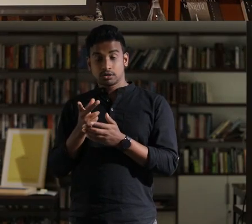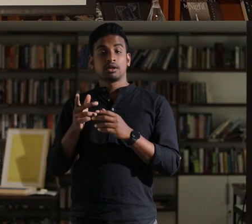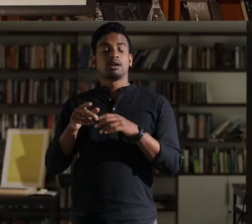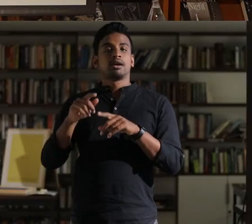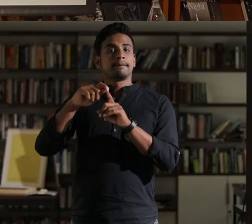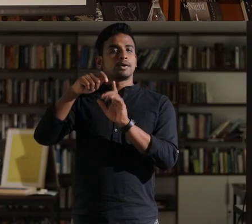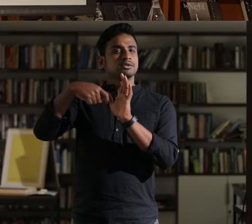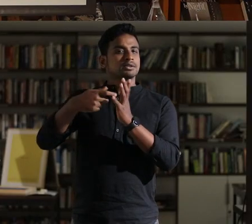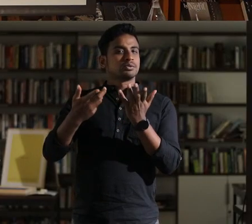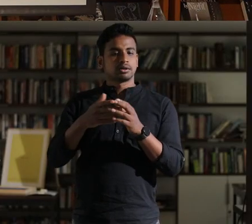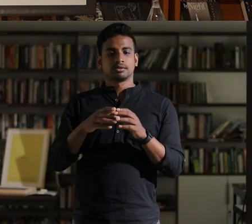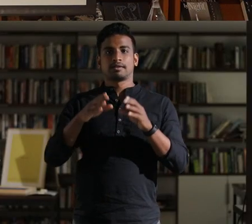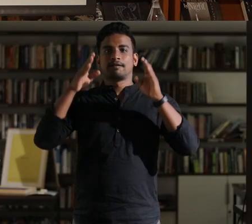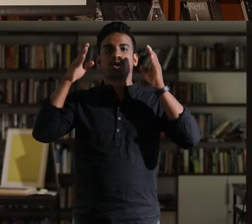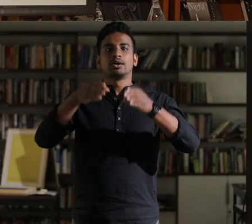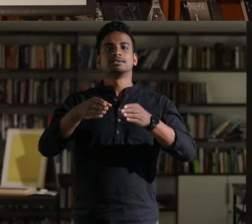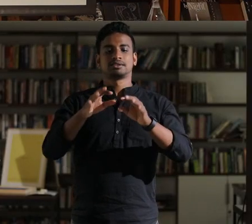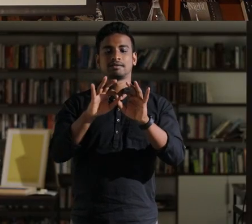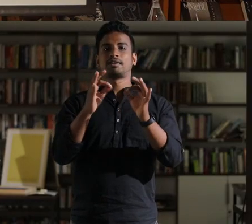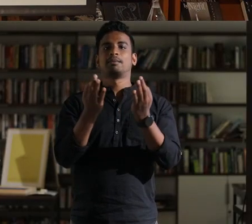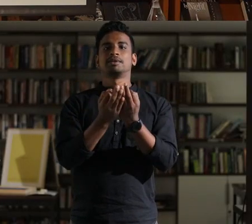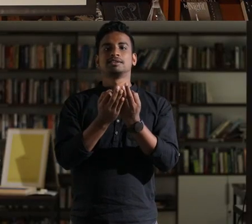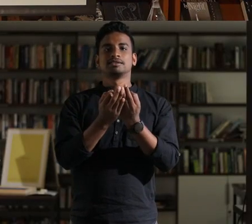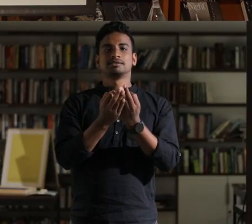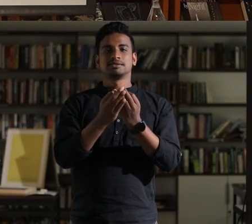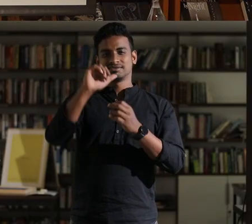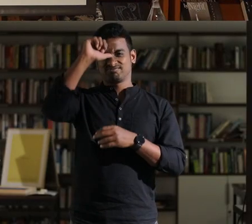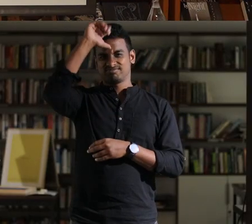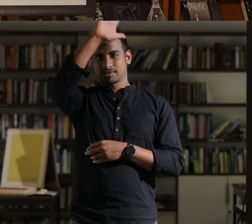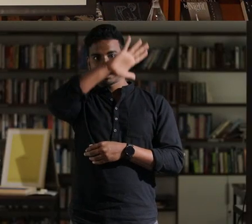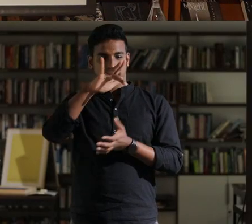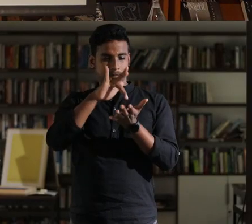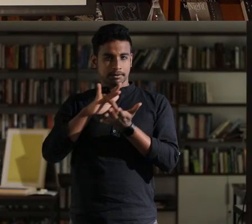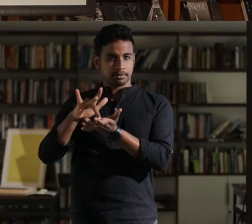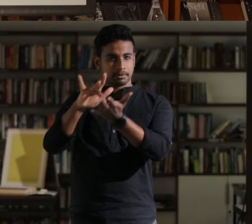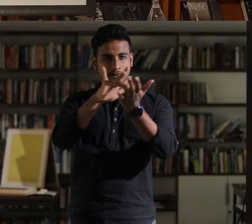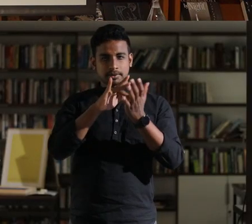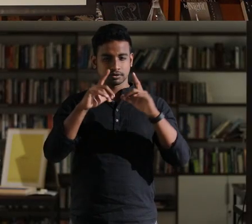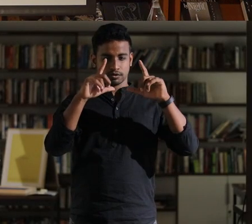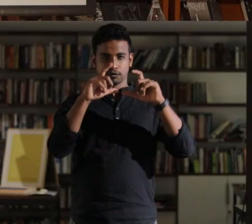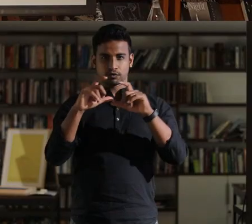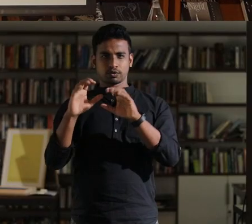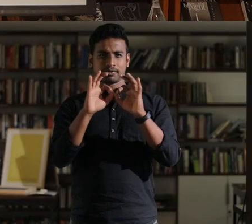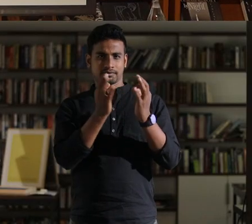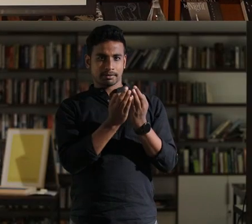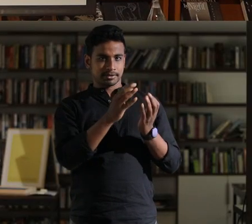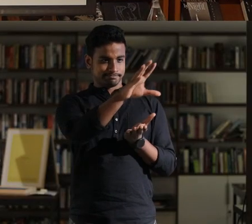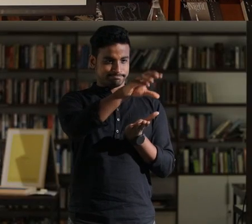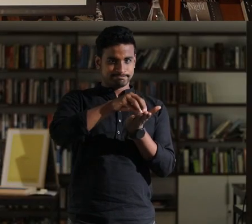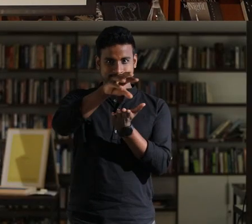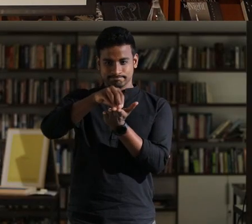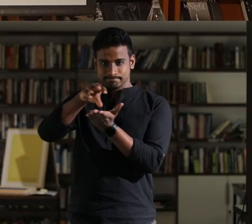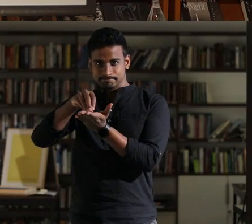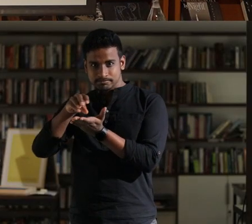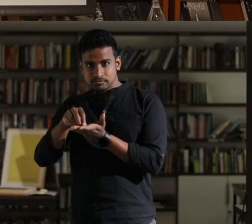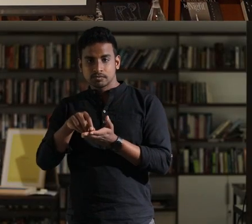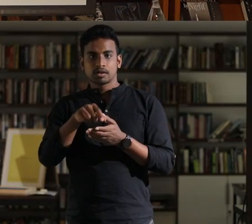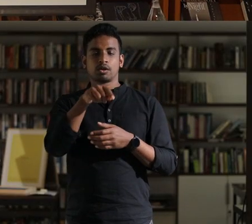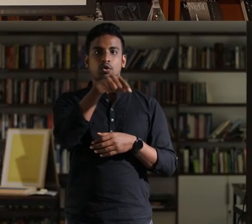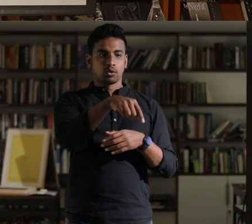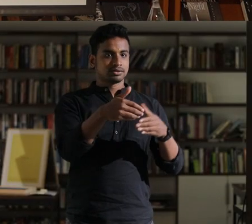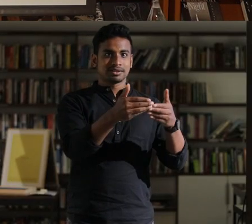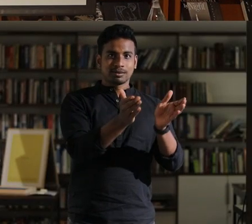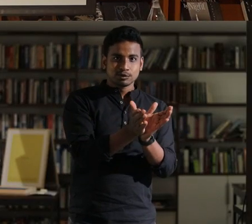focused on family photographs from across India, contributing to the micro-histories of individuals and their